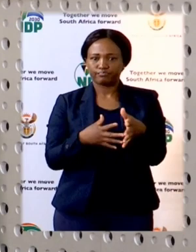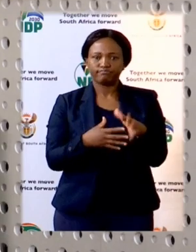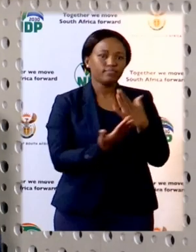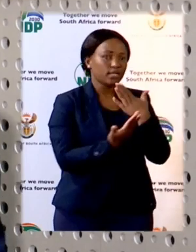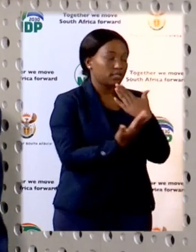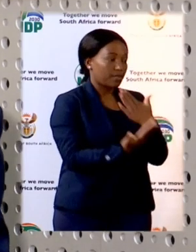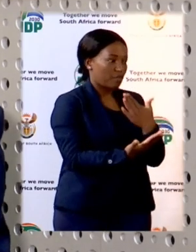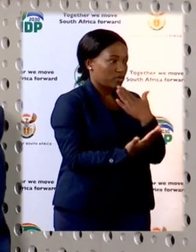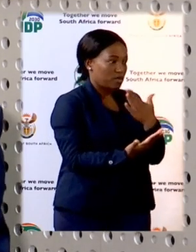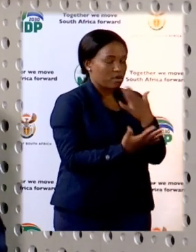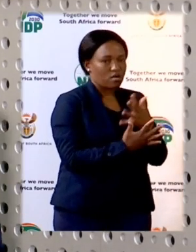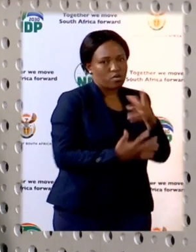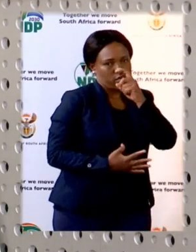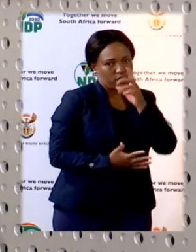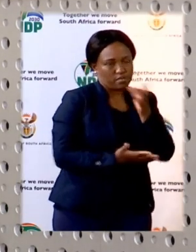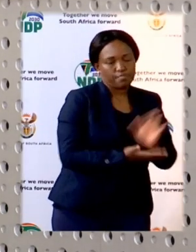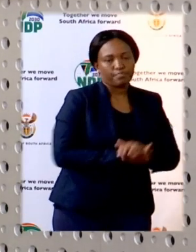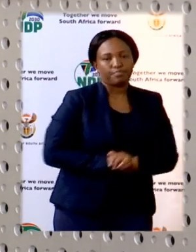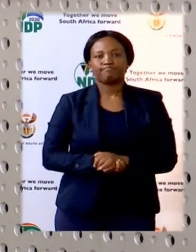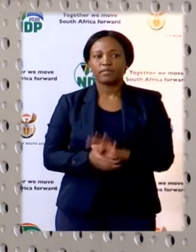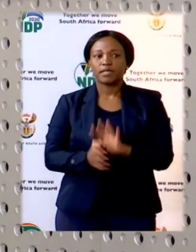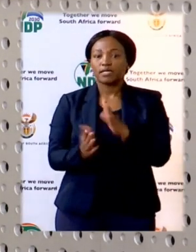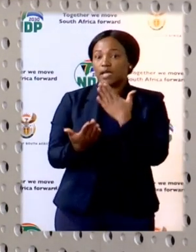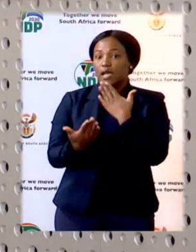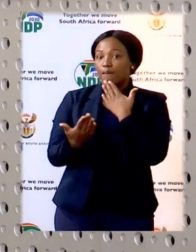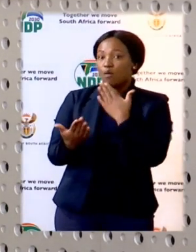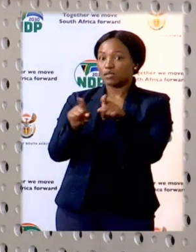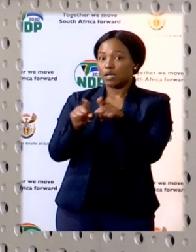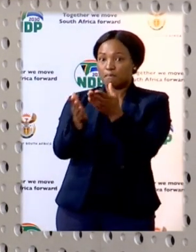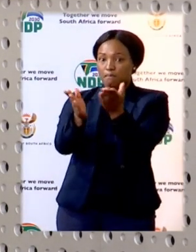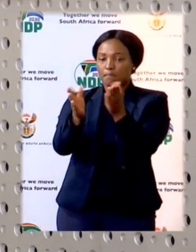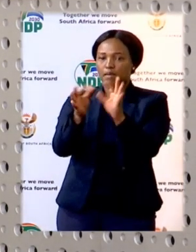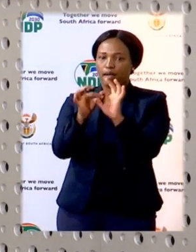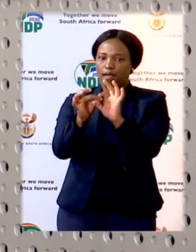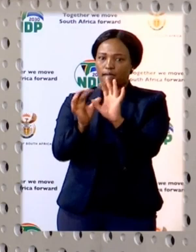Sibonga kakhulu, siyabonga sisi. Sibonge nasemakhaya.